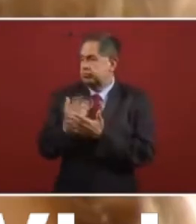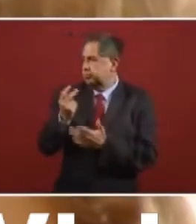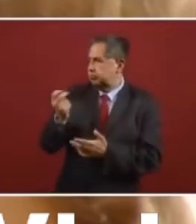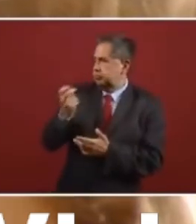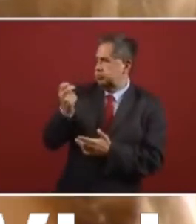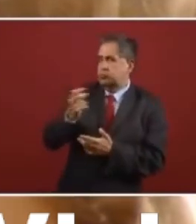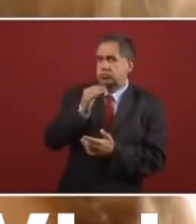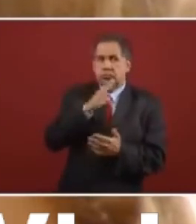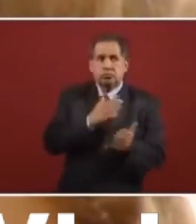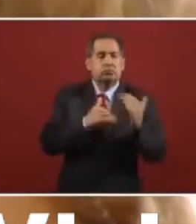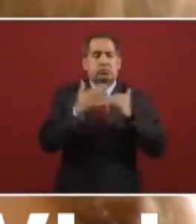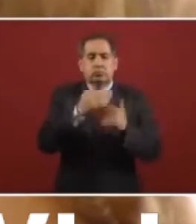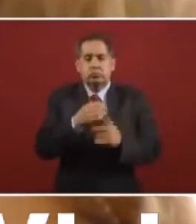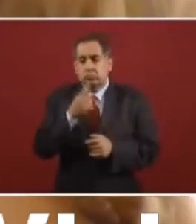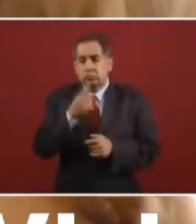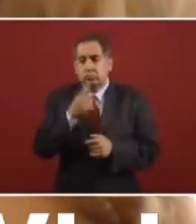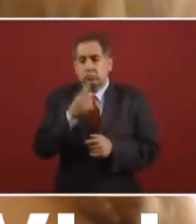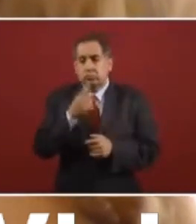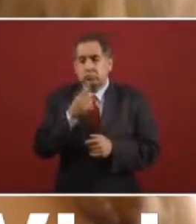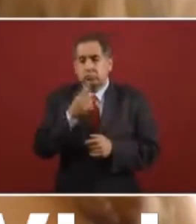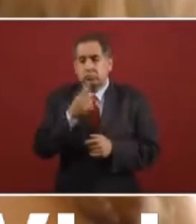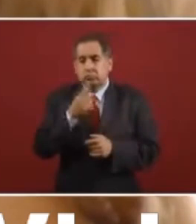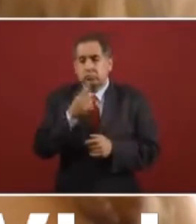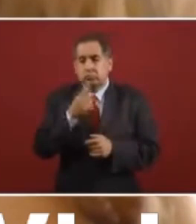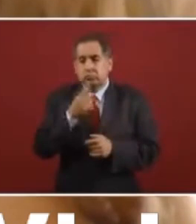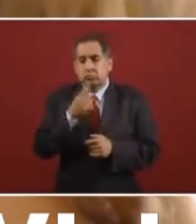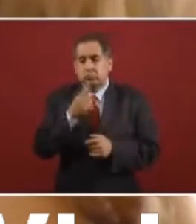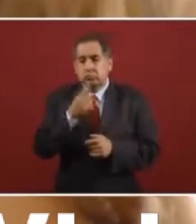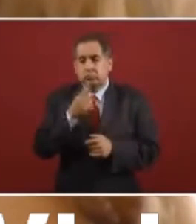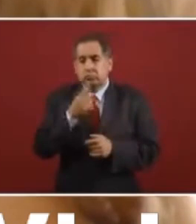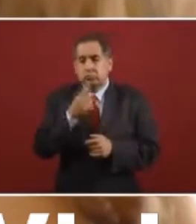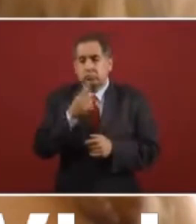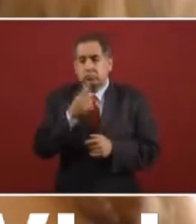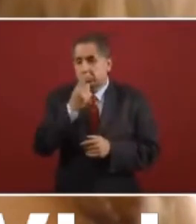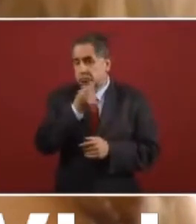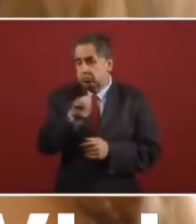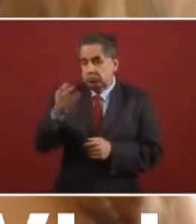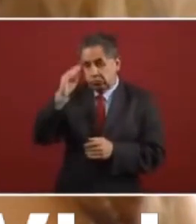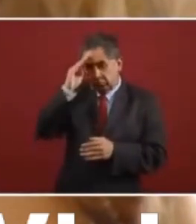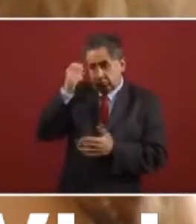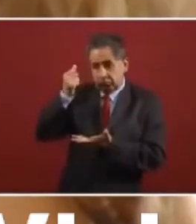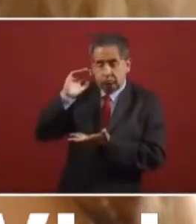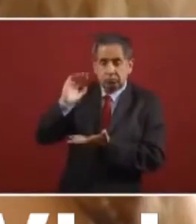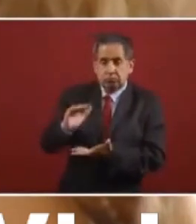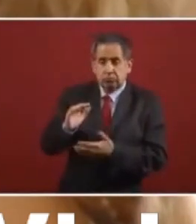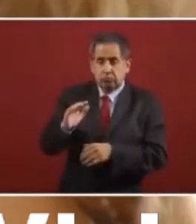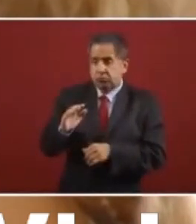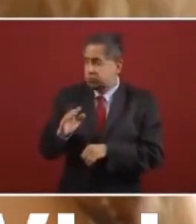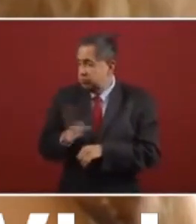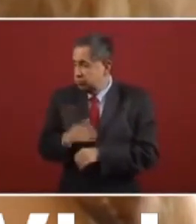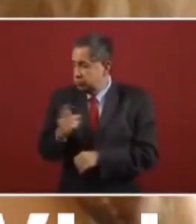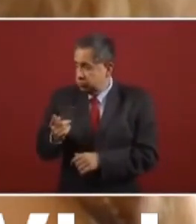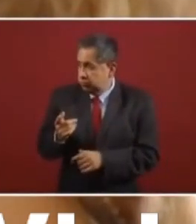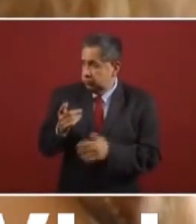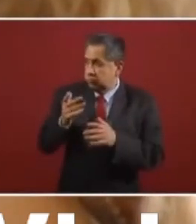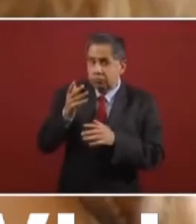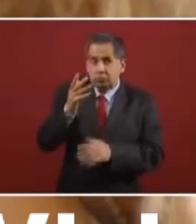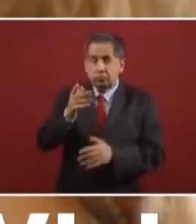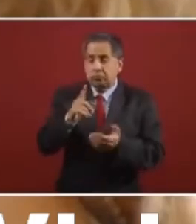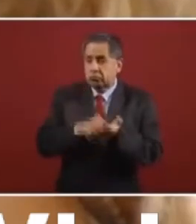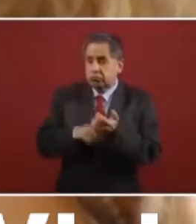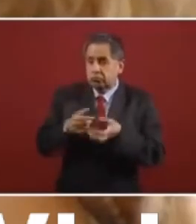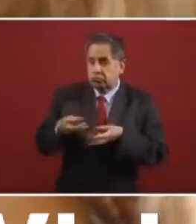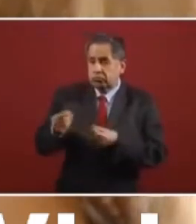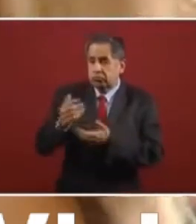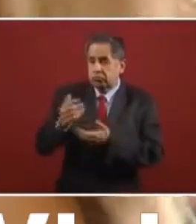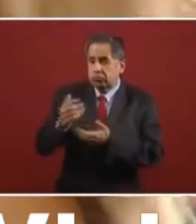hubo una reducción considerable. And that there was a considerable reduction. Entonces ya no habría subejercicio y más